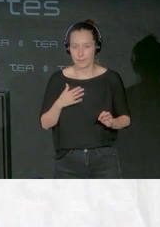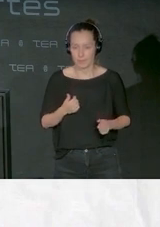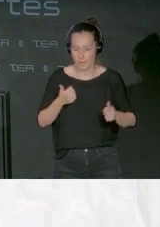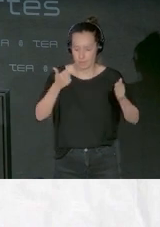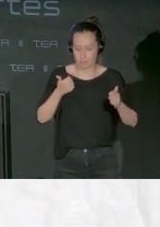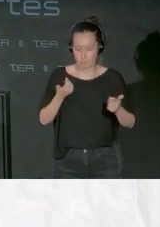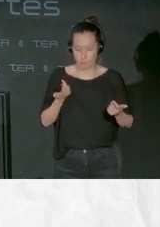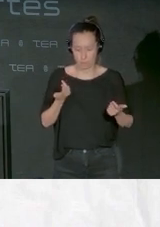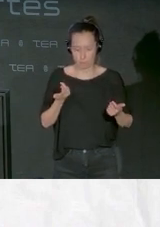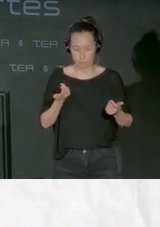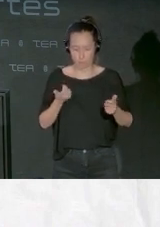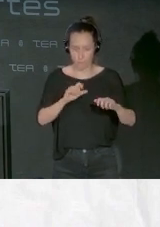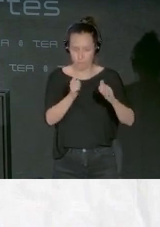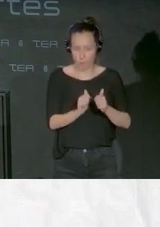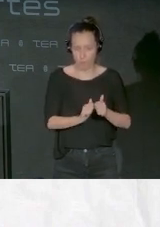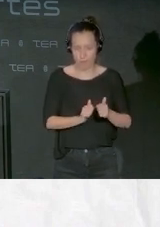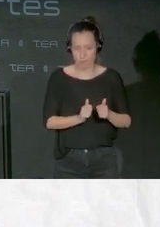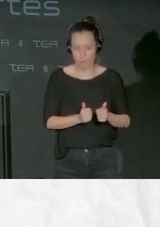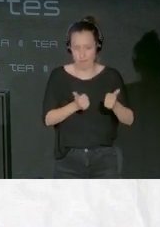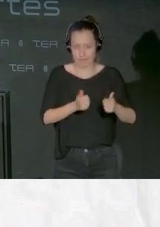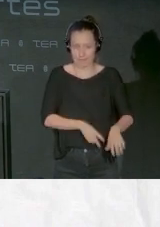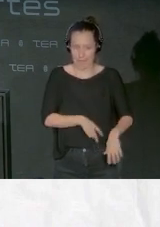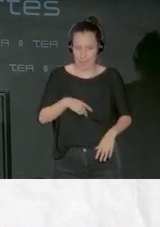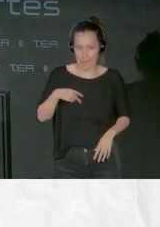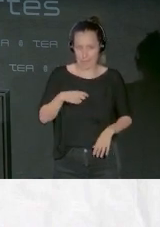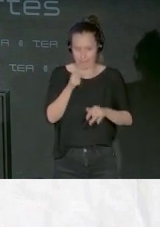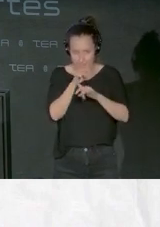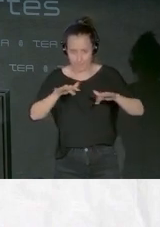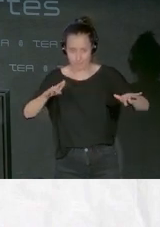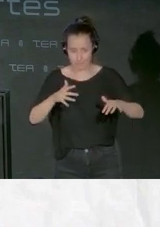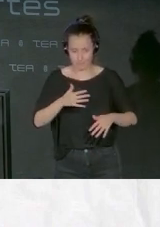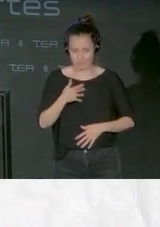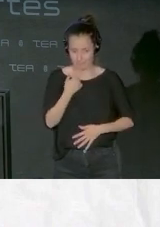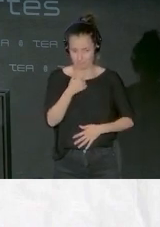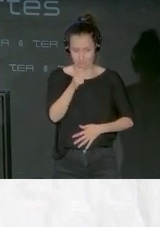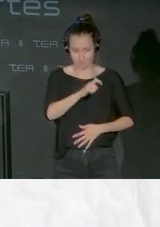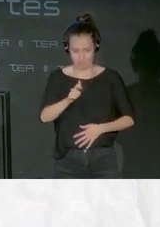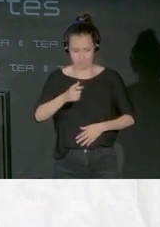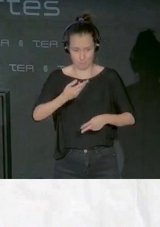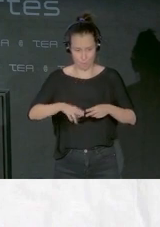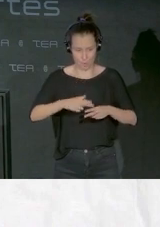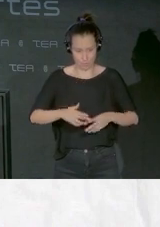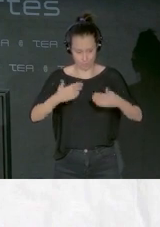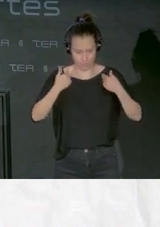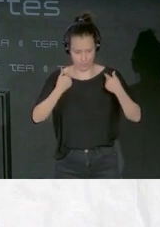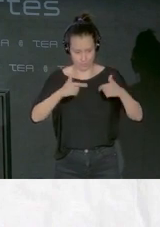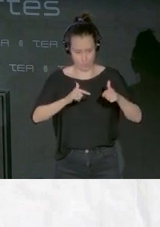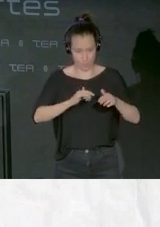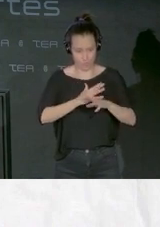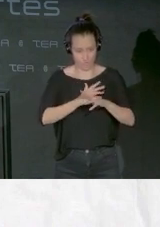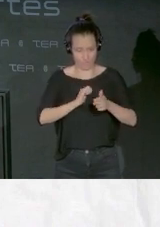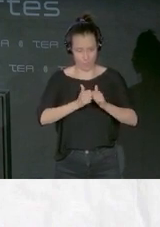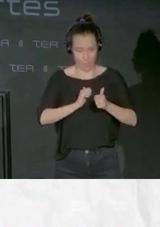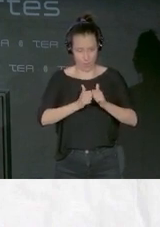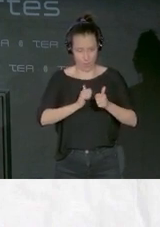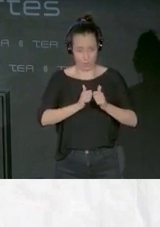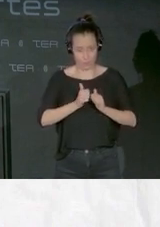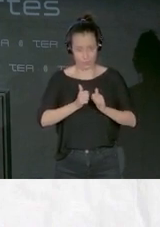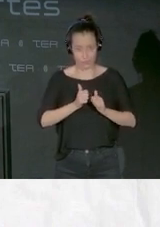policymakers, video game sector, come together more regularly and have this dialogue to make sure that all